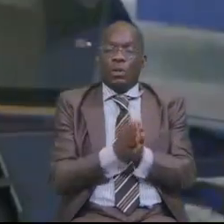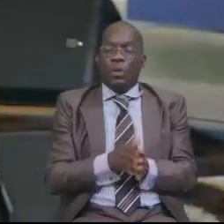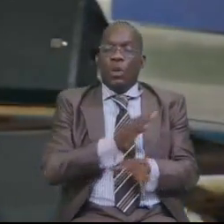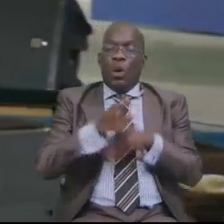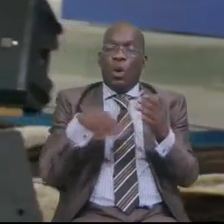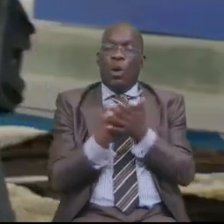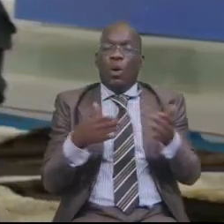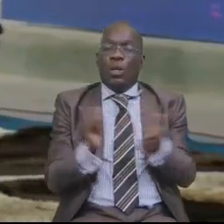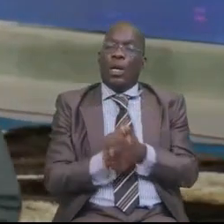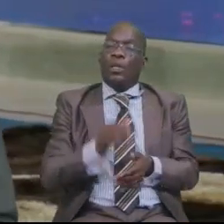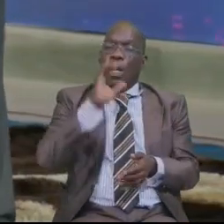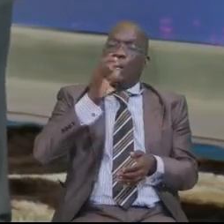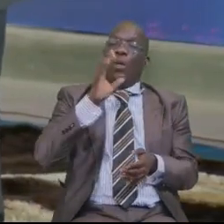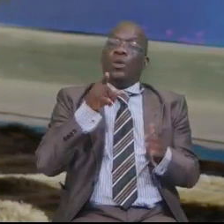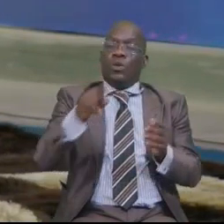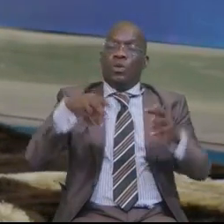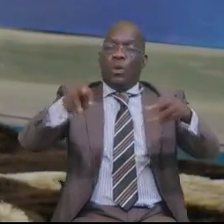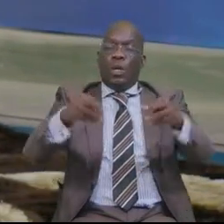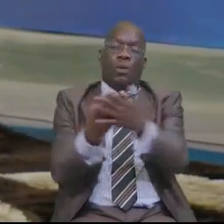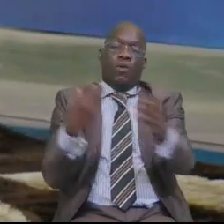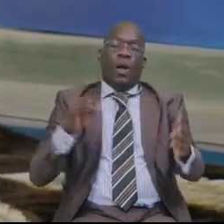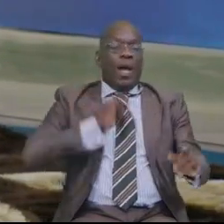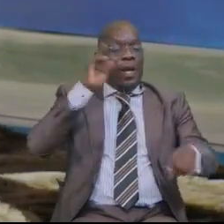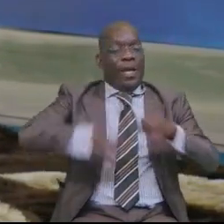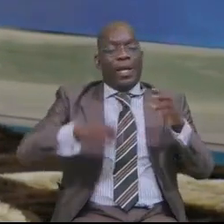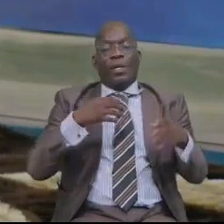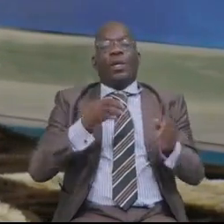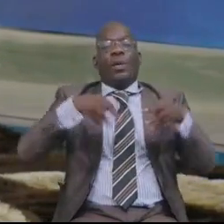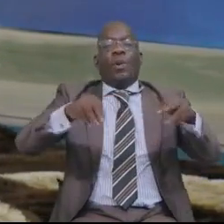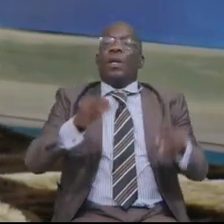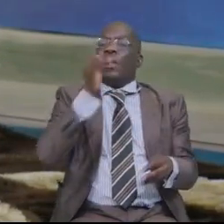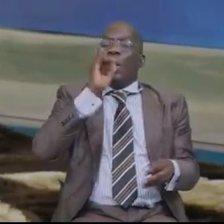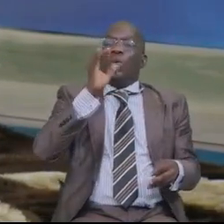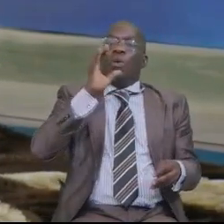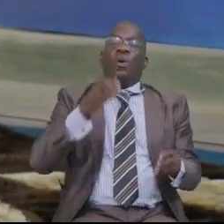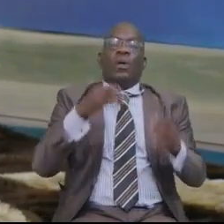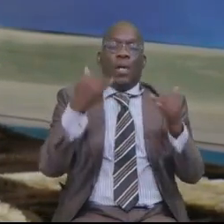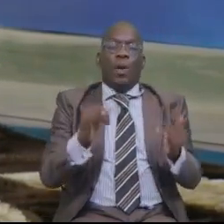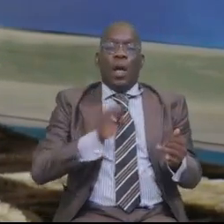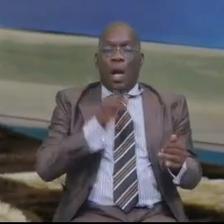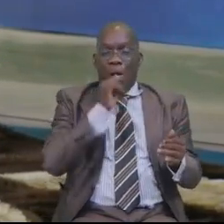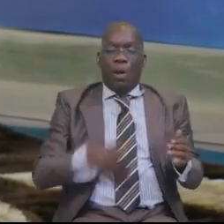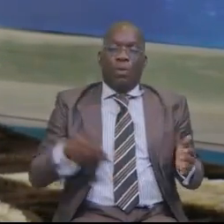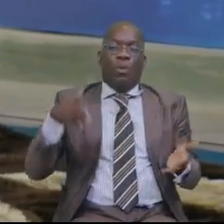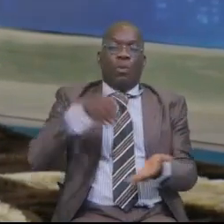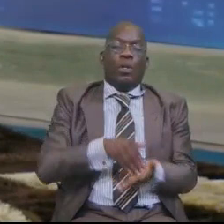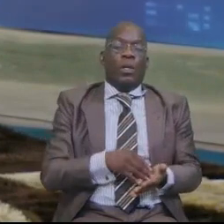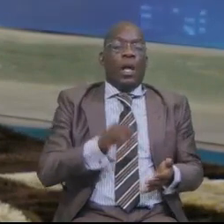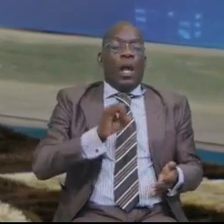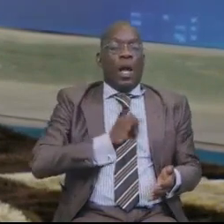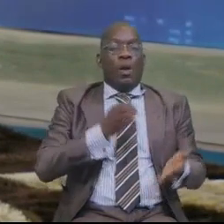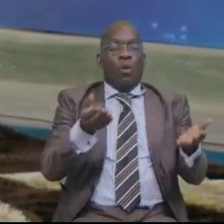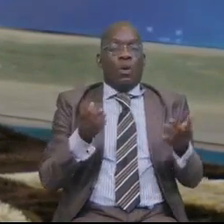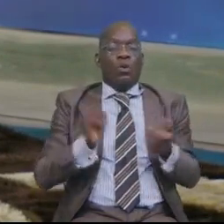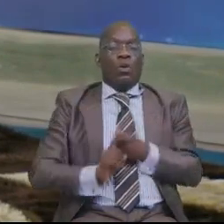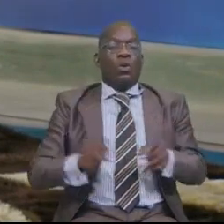before, I cannot sell alcohol anymore now. I am born again now. I want to throw a feast and give